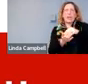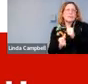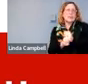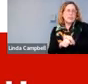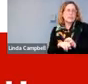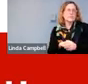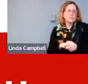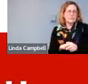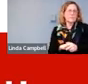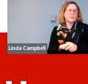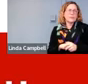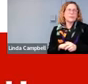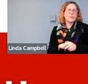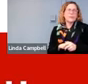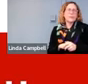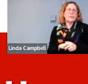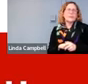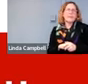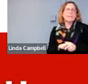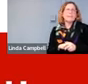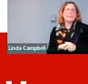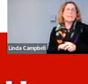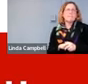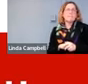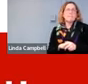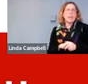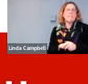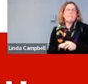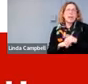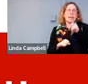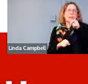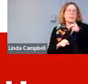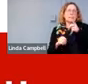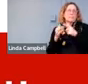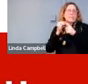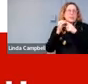them for thousands and thousands of years.